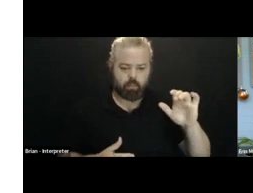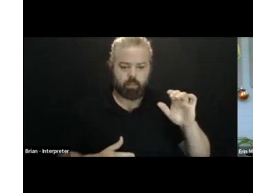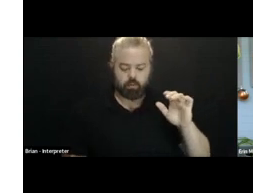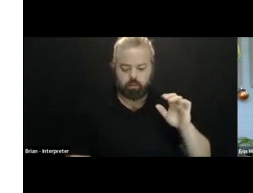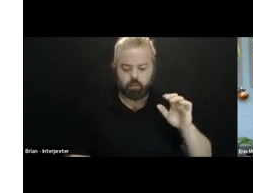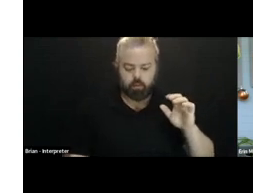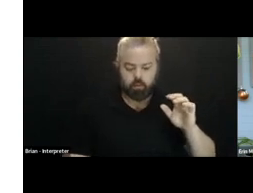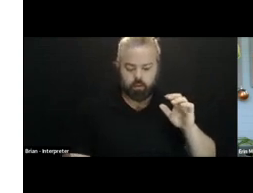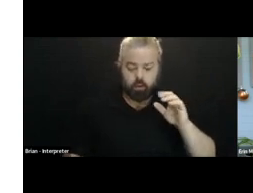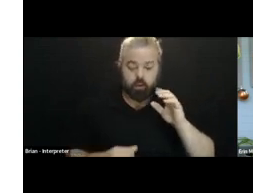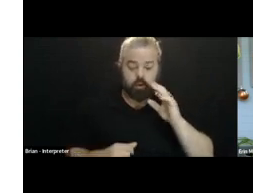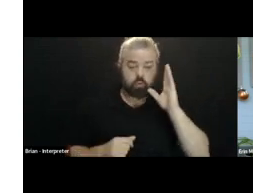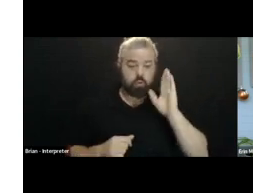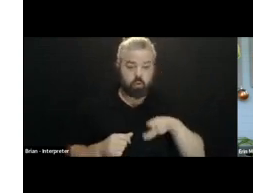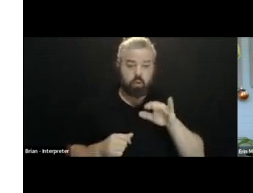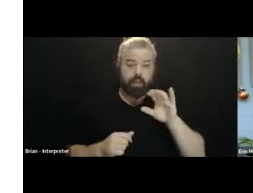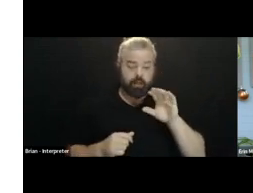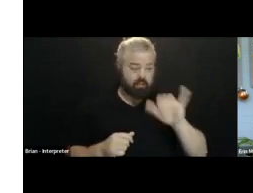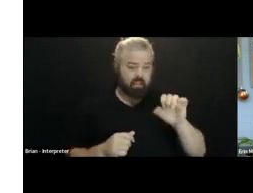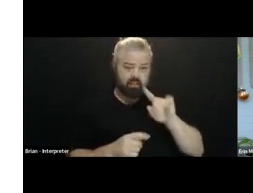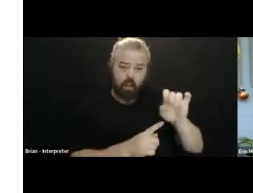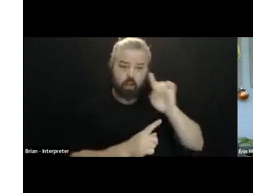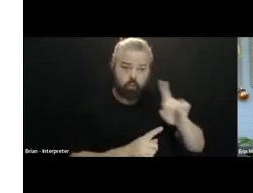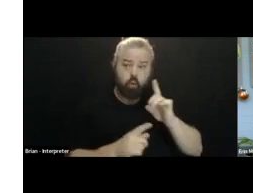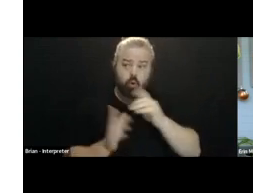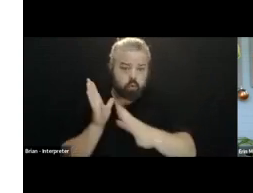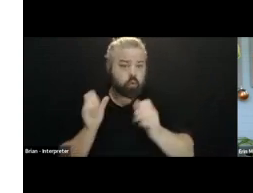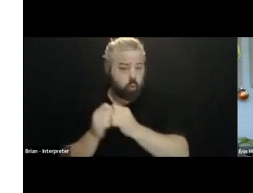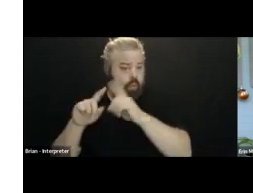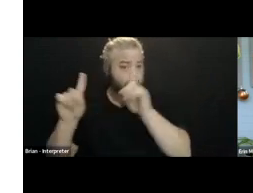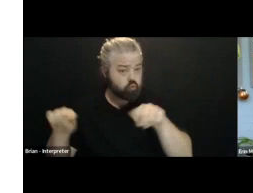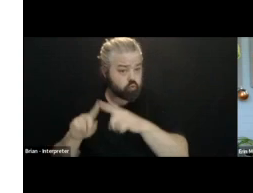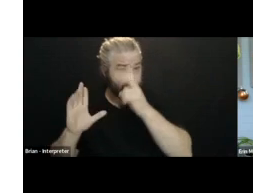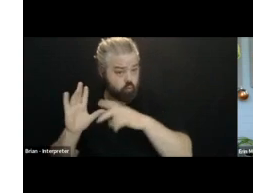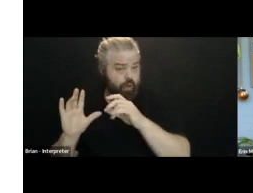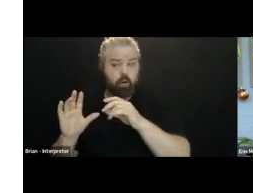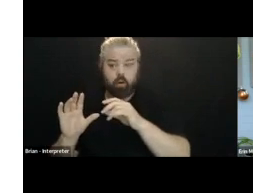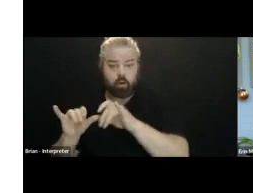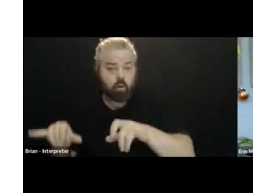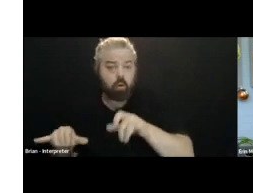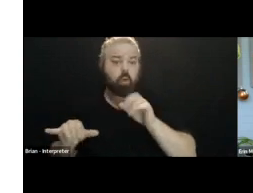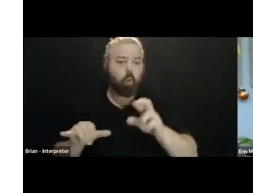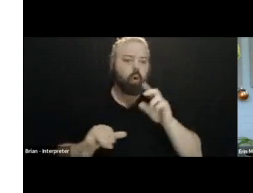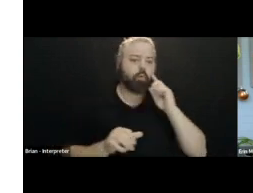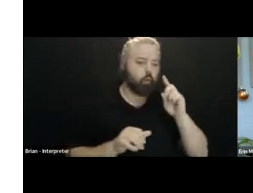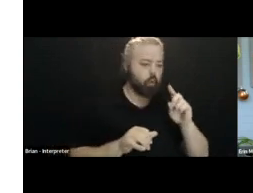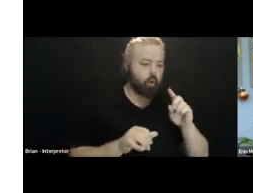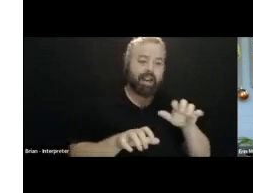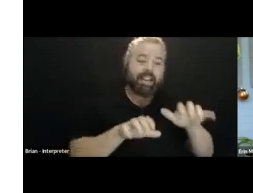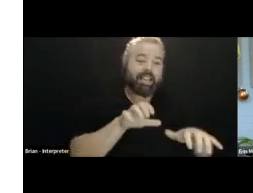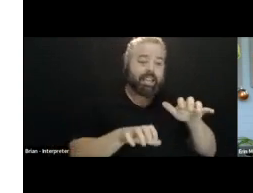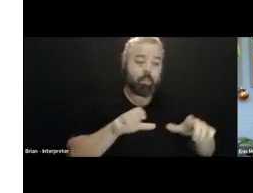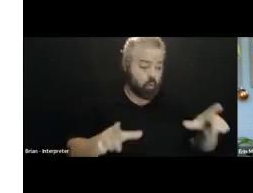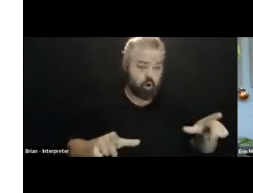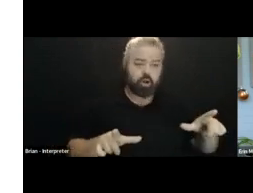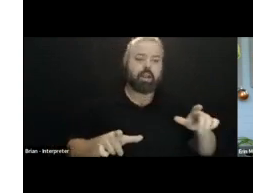not only are good for students using a screen reader, but there are some students who may be using keyboard navigation, meaning that they cannot use a